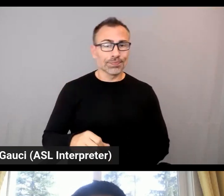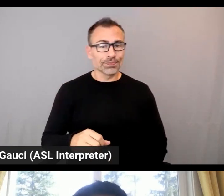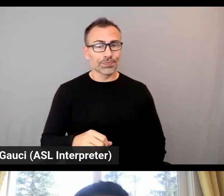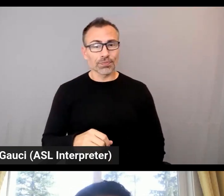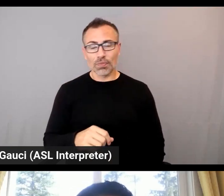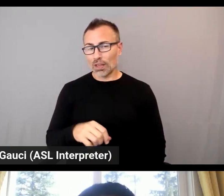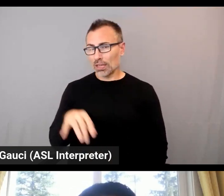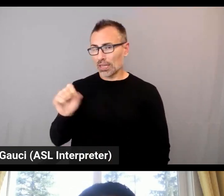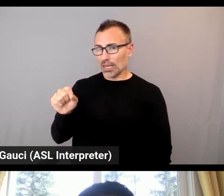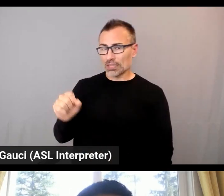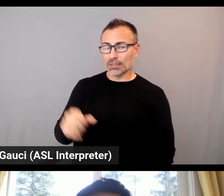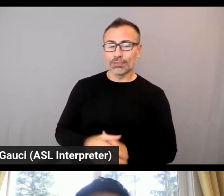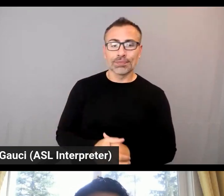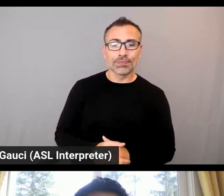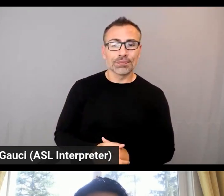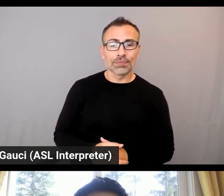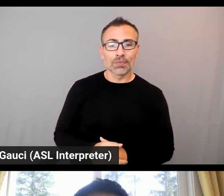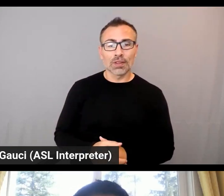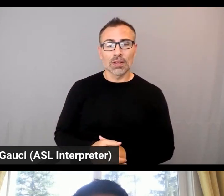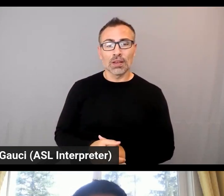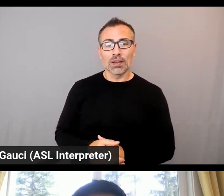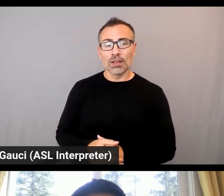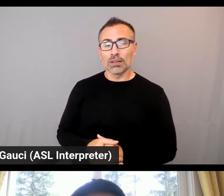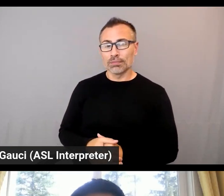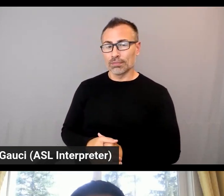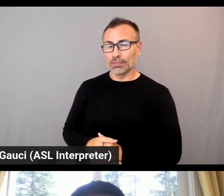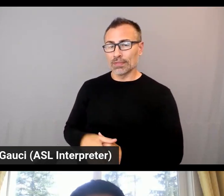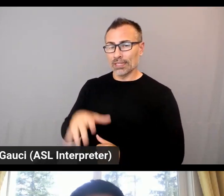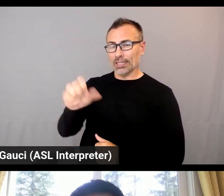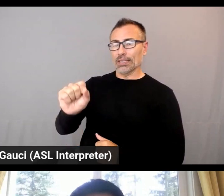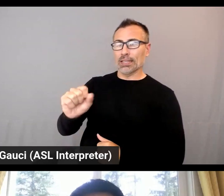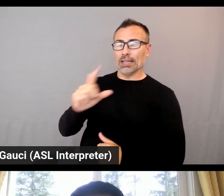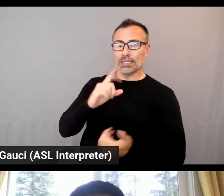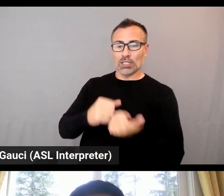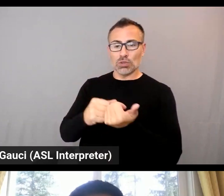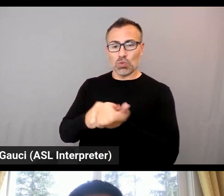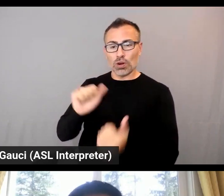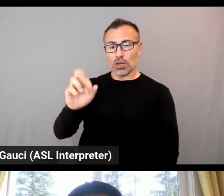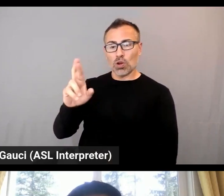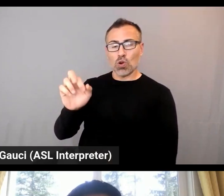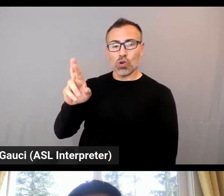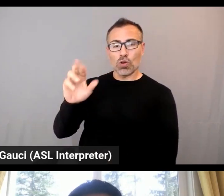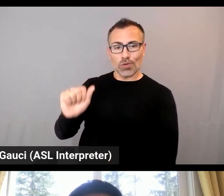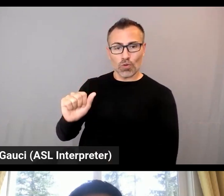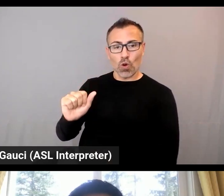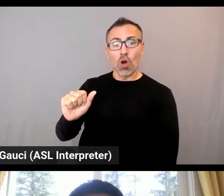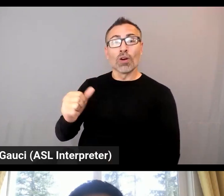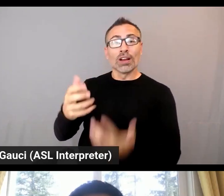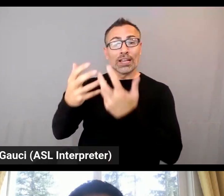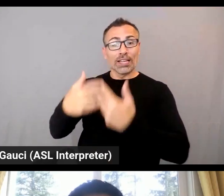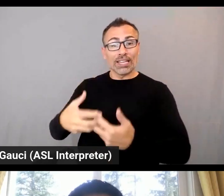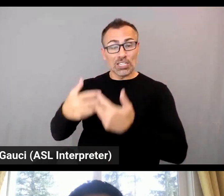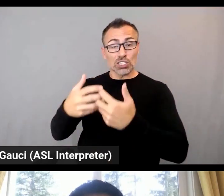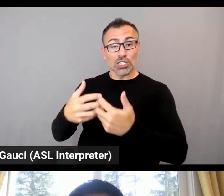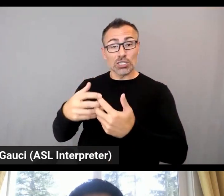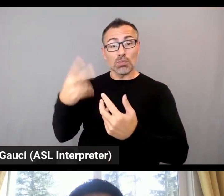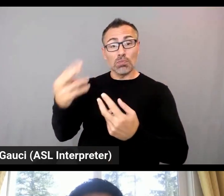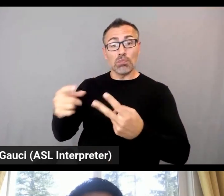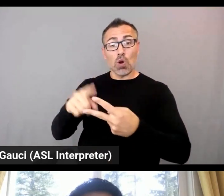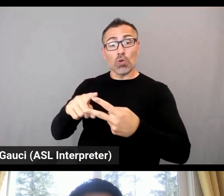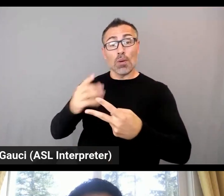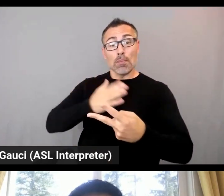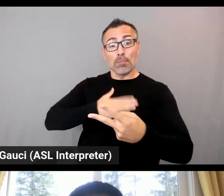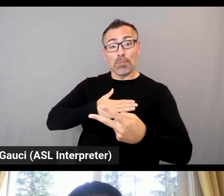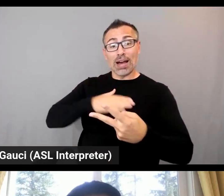was? Yeah, sorry. It is supporting Aurora engines, which is Aurora with MySQL compatibility and Aurora